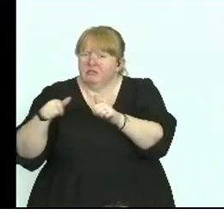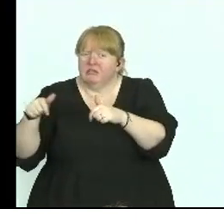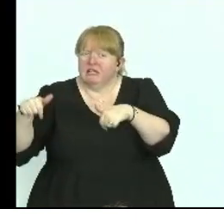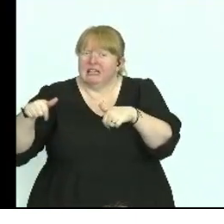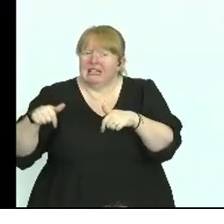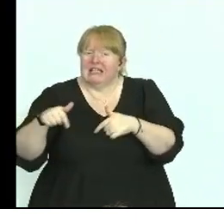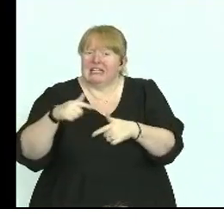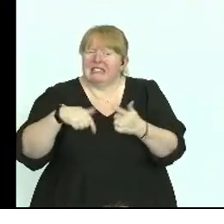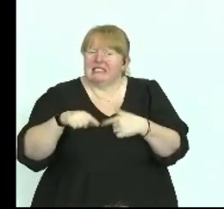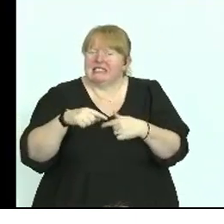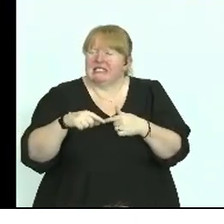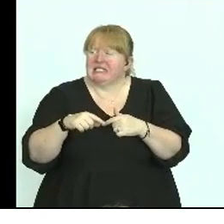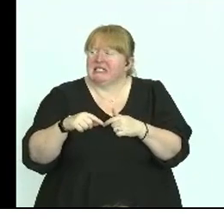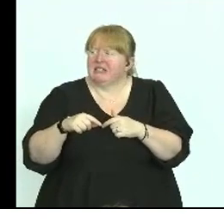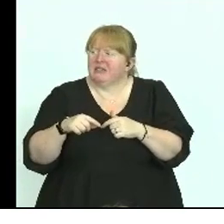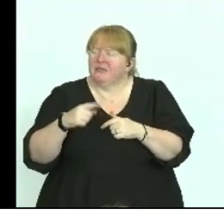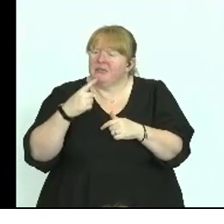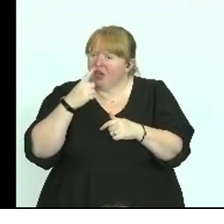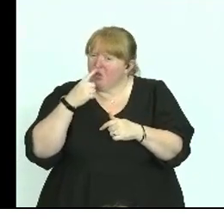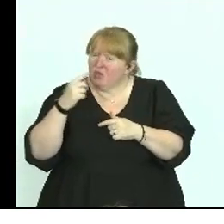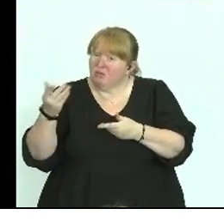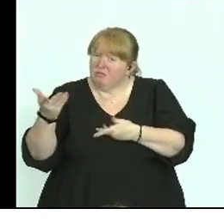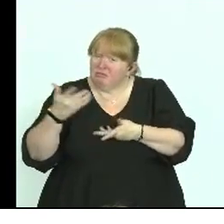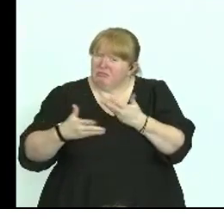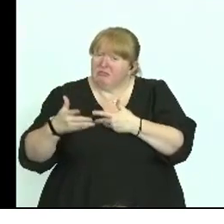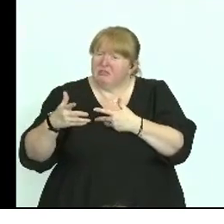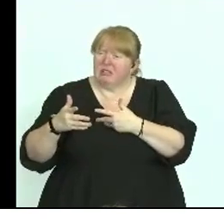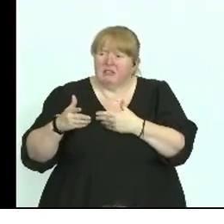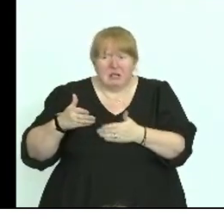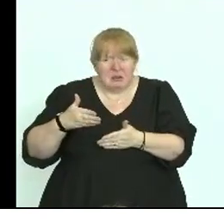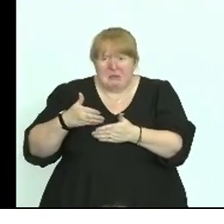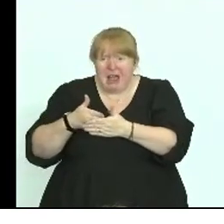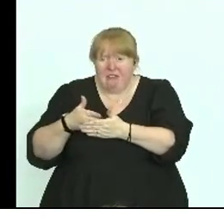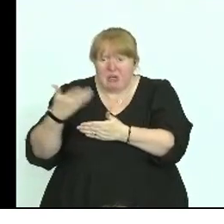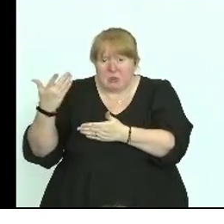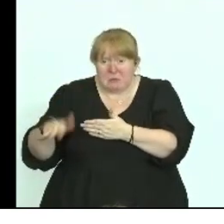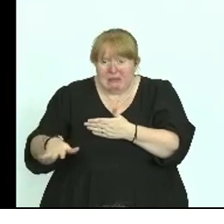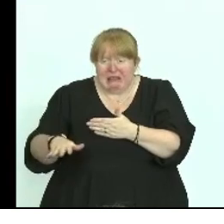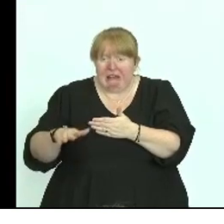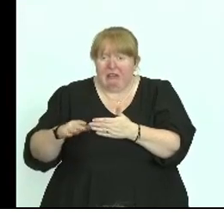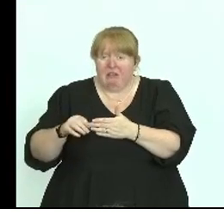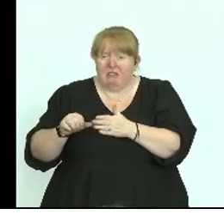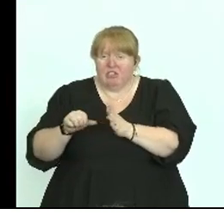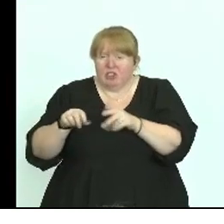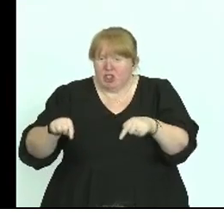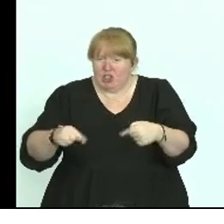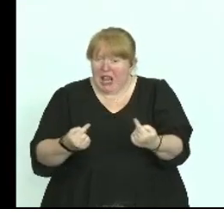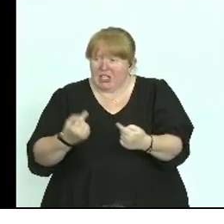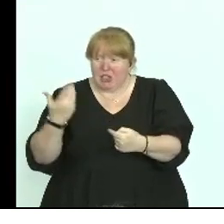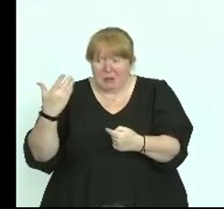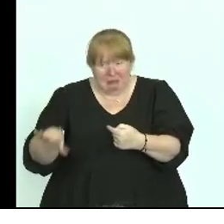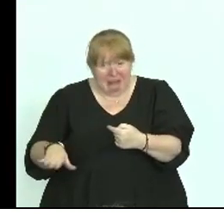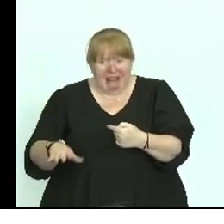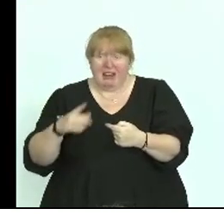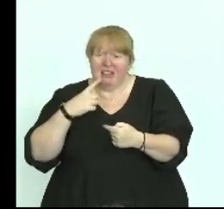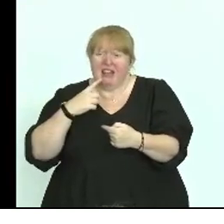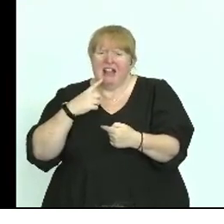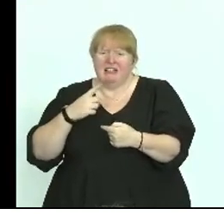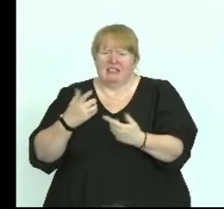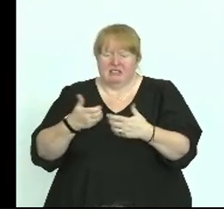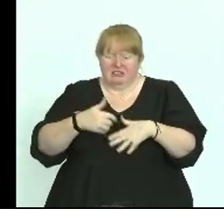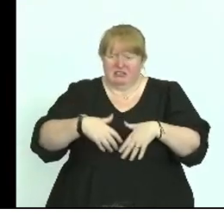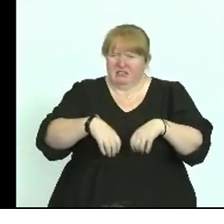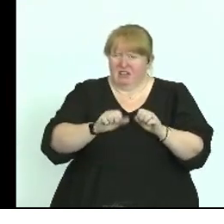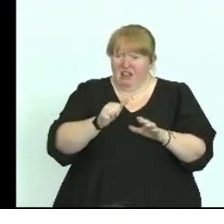room, could you tell me briefly about any barriers that you've encountered, and what would your starting